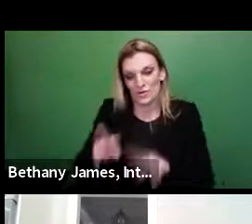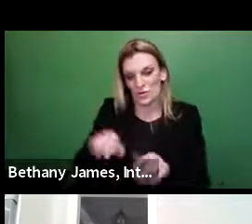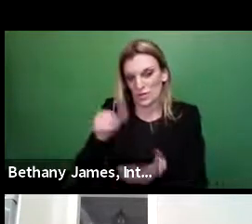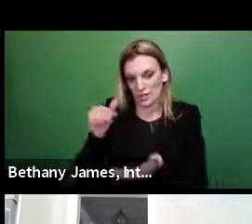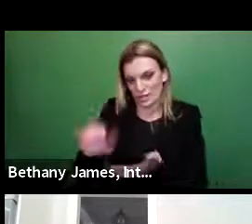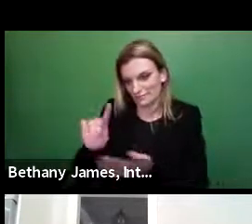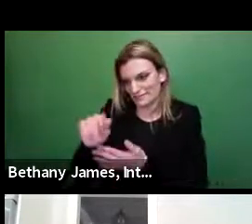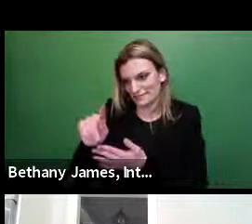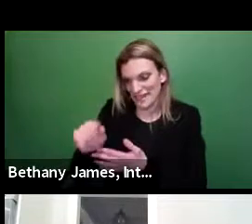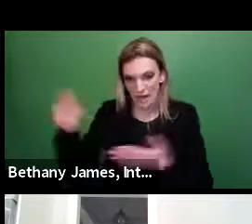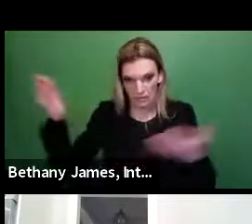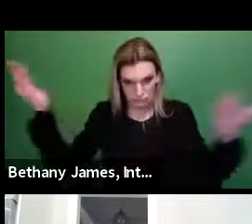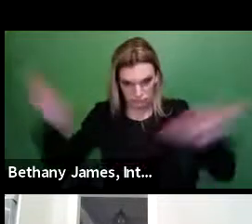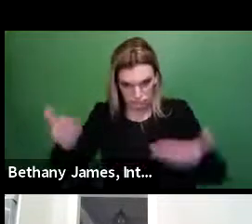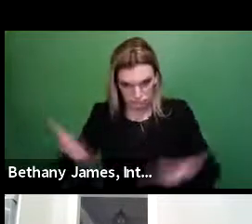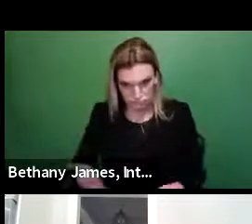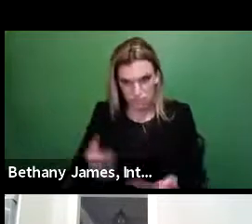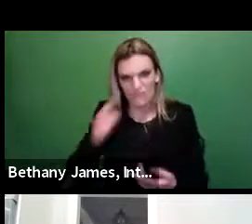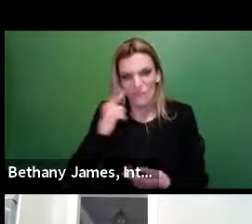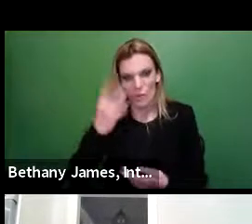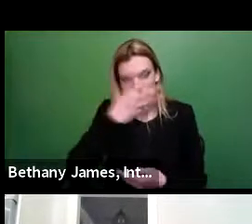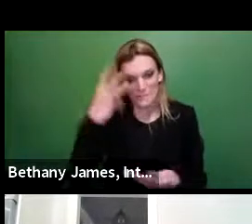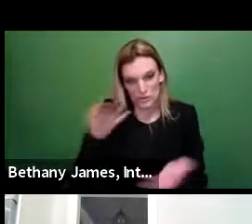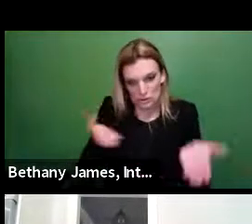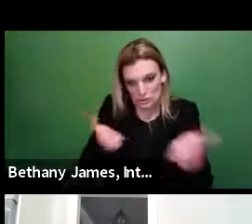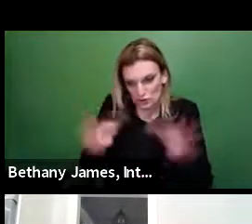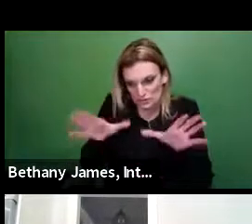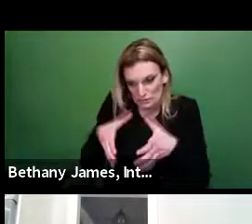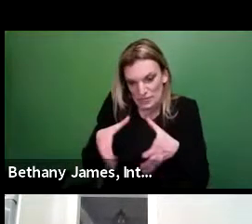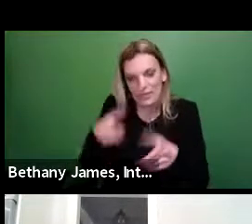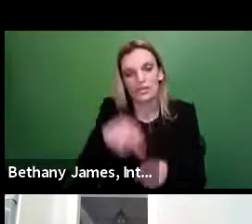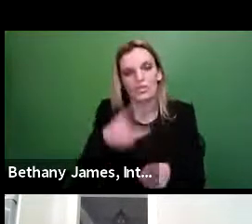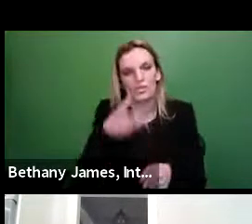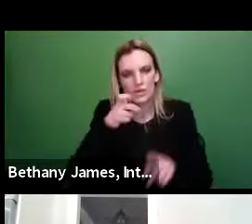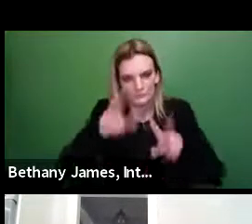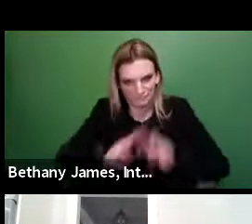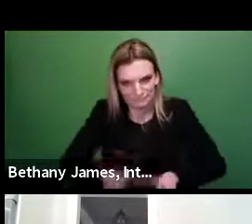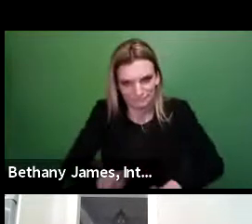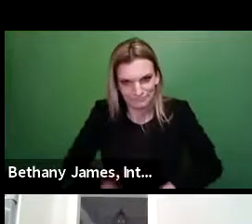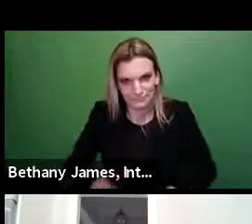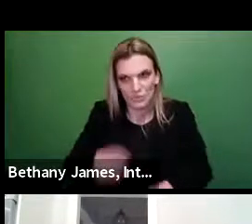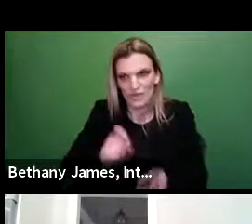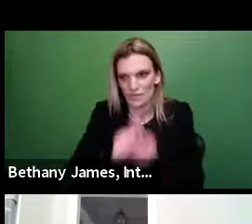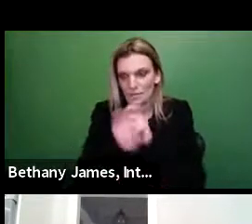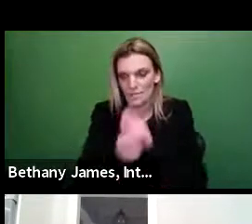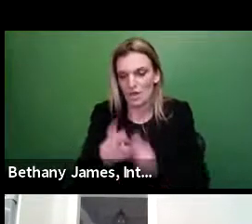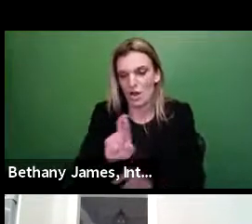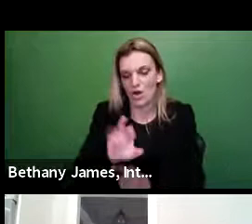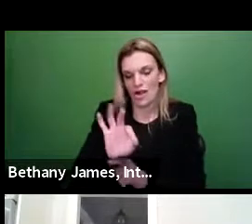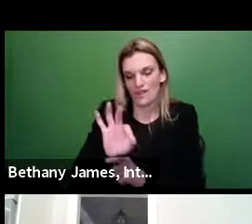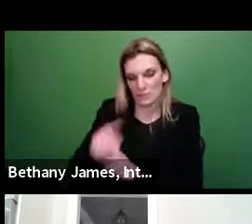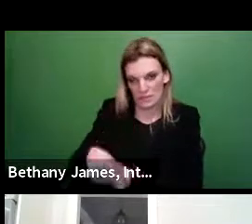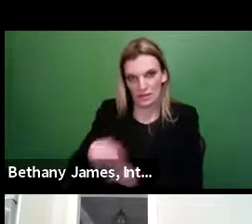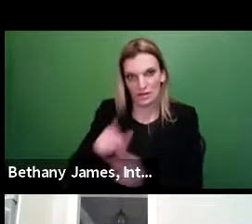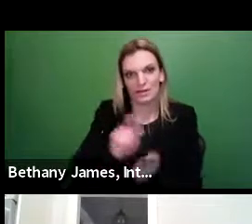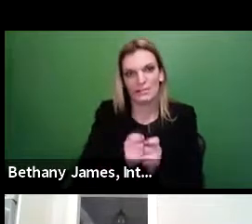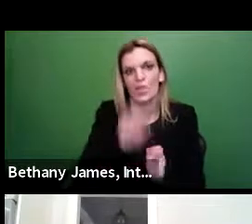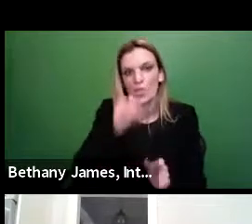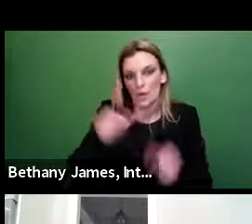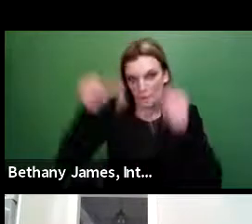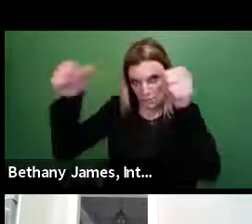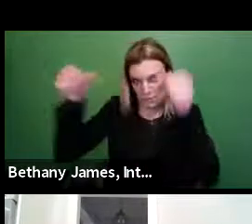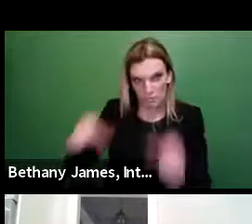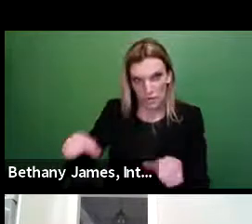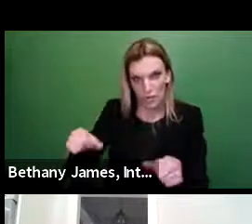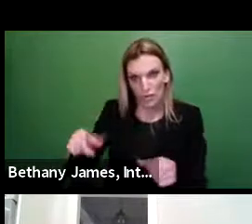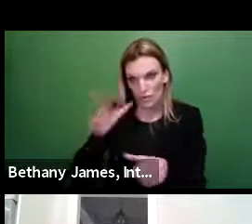in February 2021. Now, we will have to complete the amended RFP, post the RFP, look at whether we